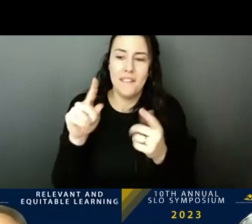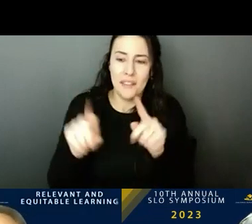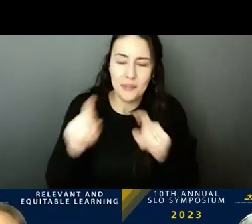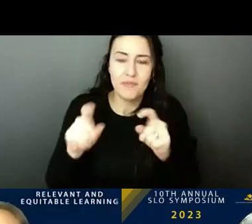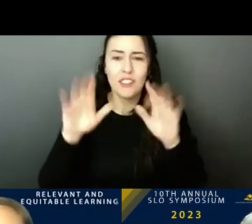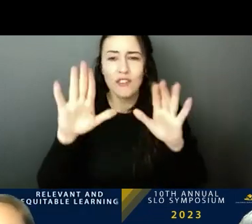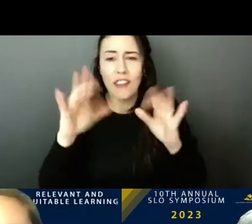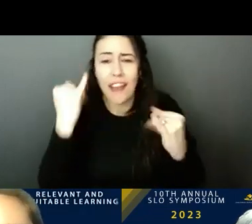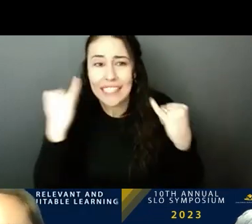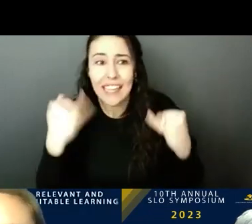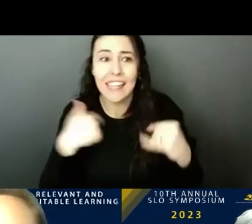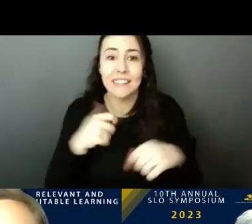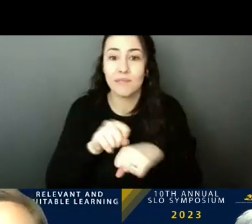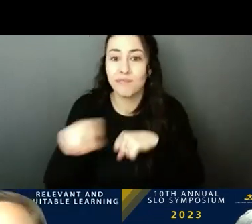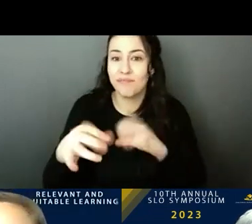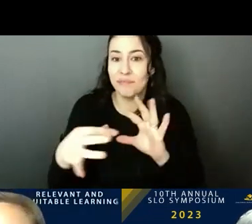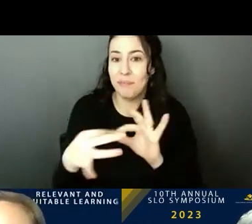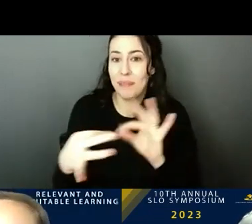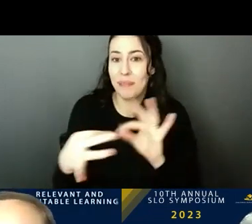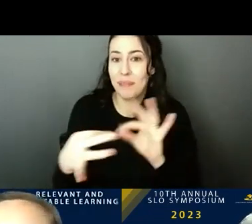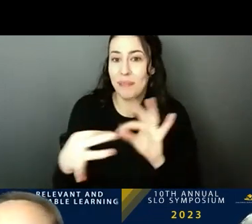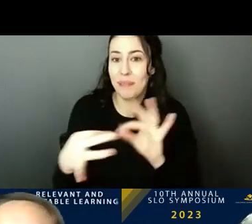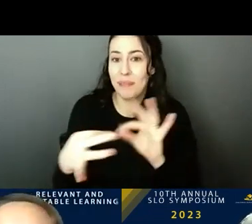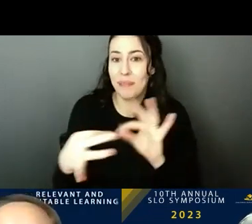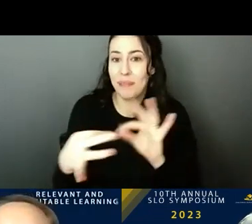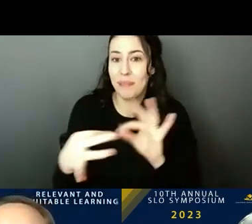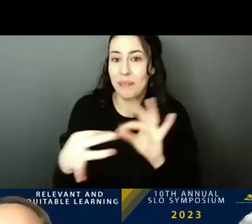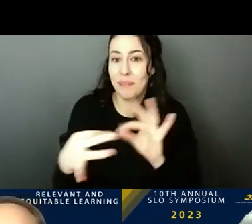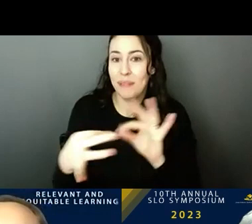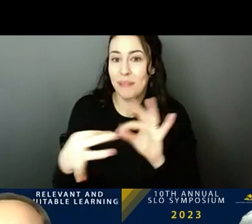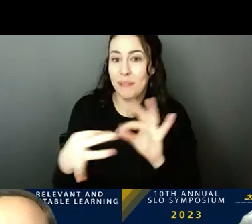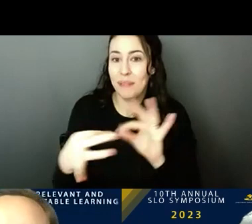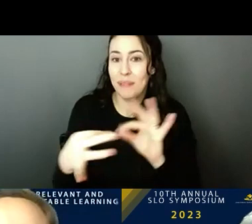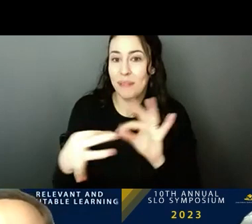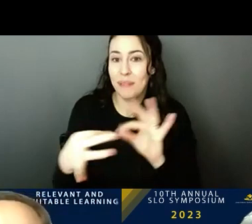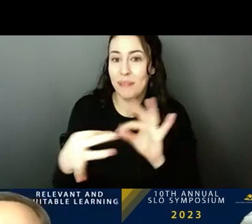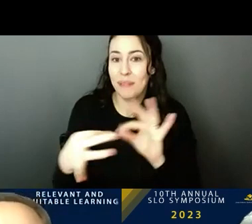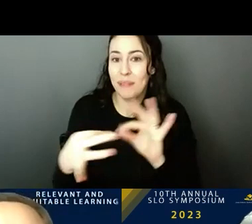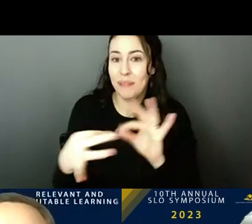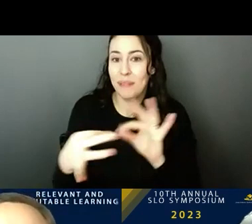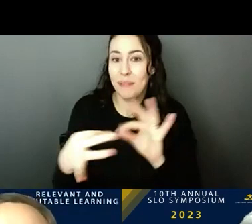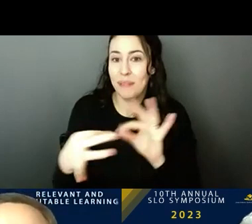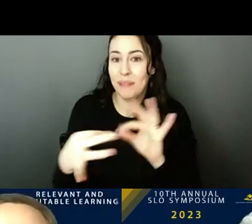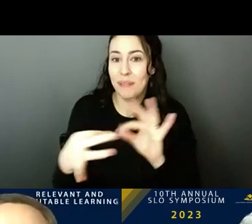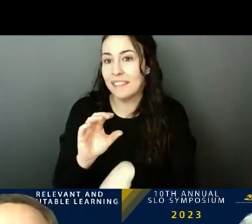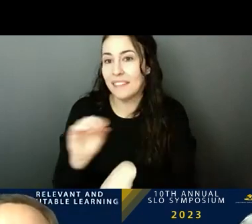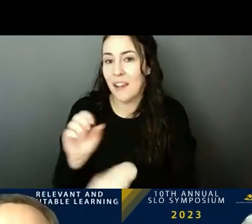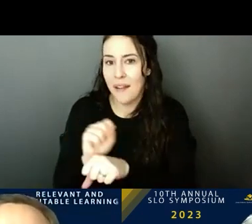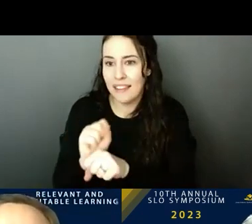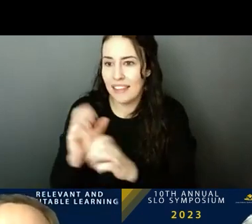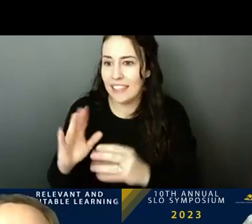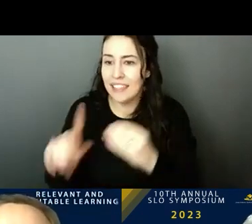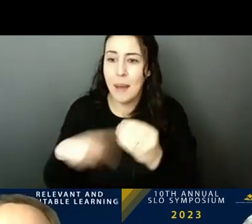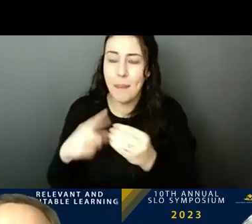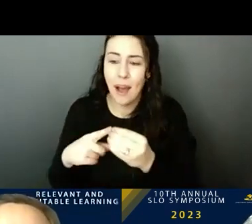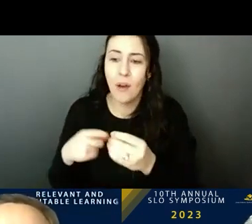sent messages to my colleagues about all the wonderful things that you said. So I have a rather challenging question. Maybe